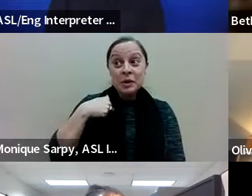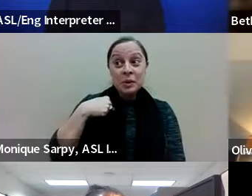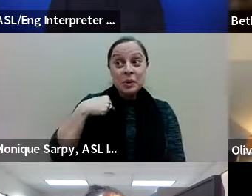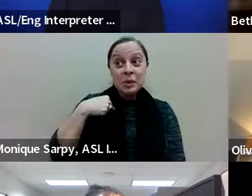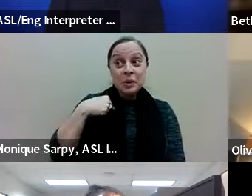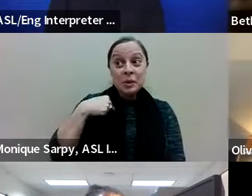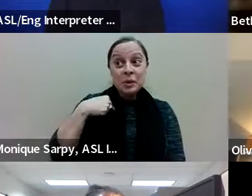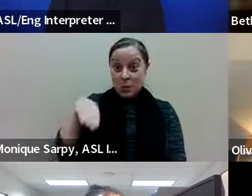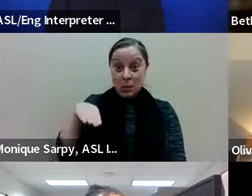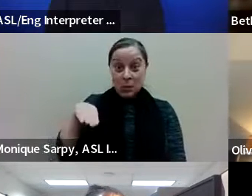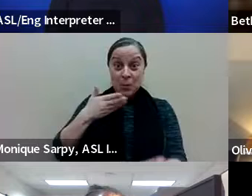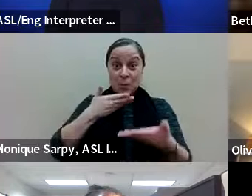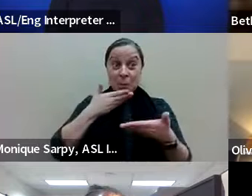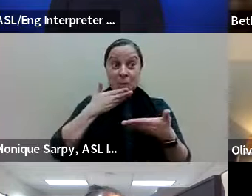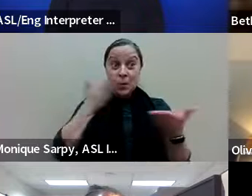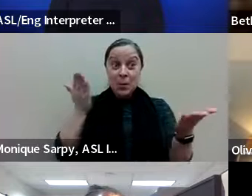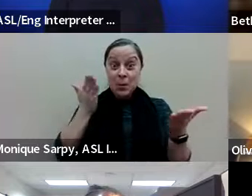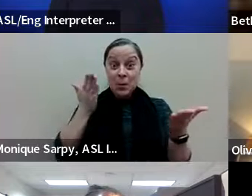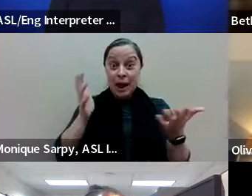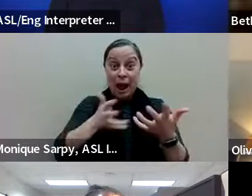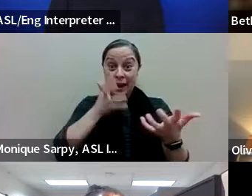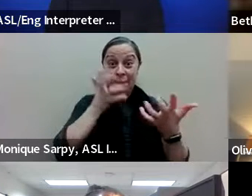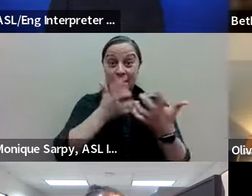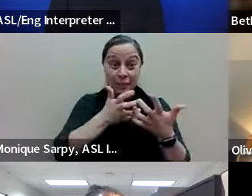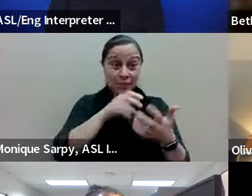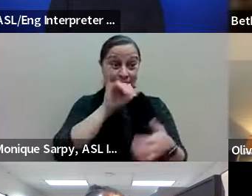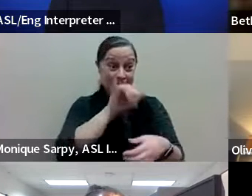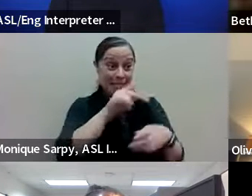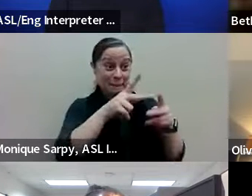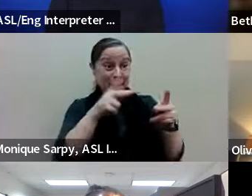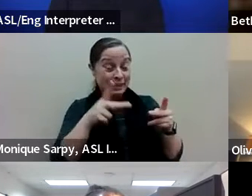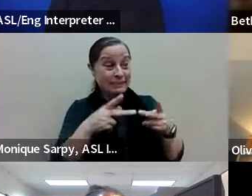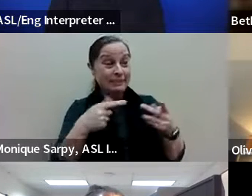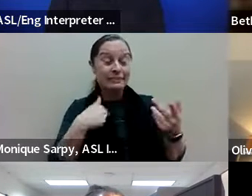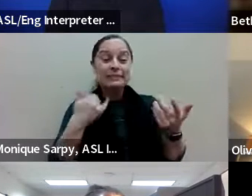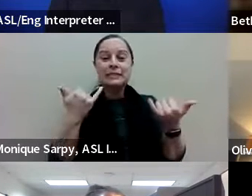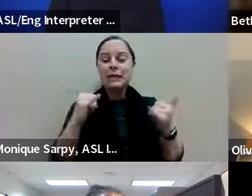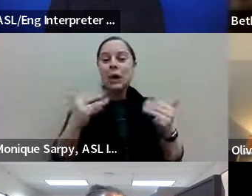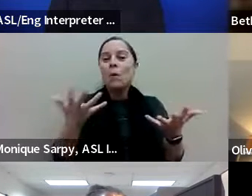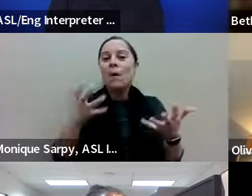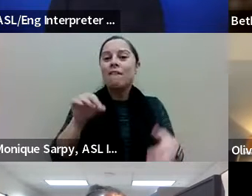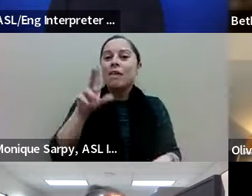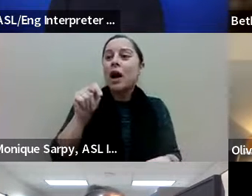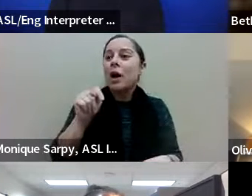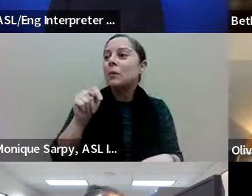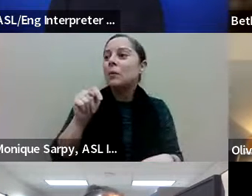any accommodations in place, but I still would like to find out what's going